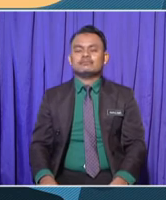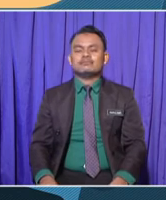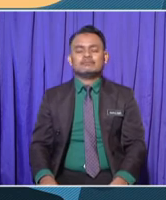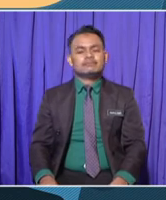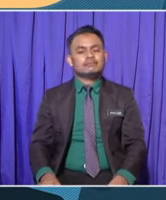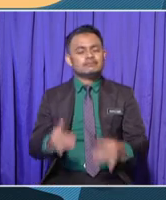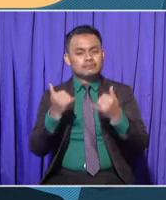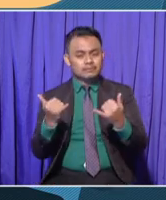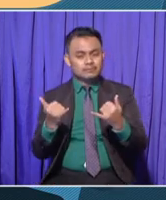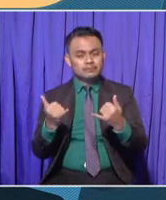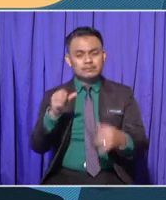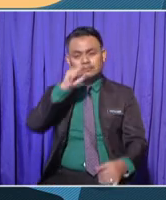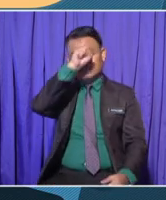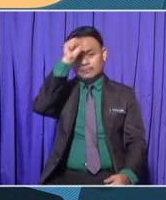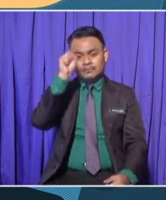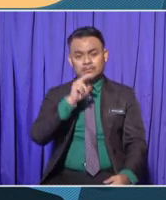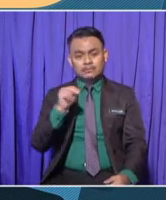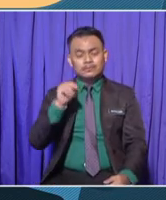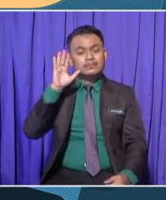And now, question 5.